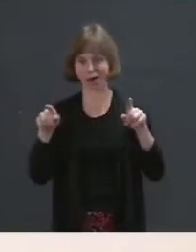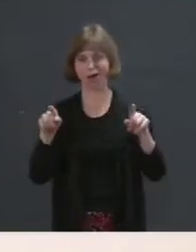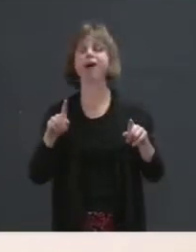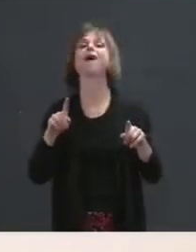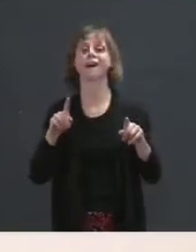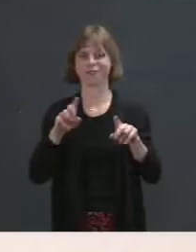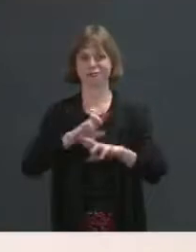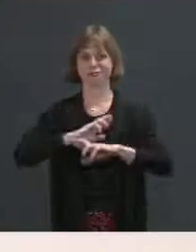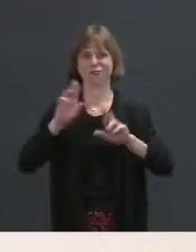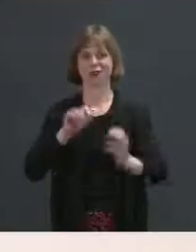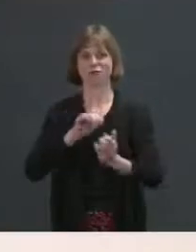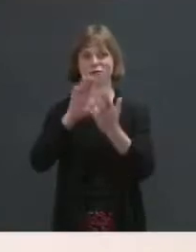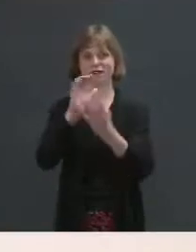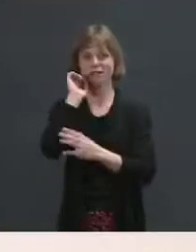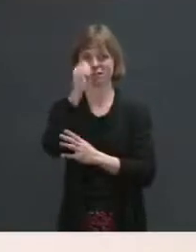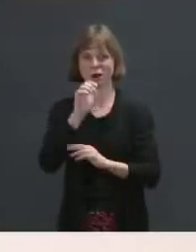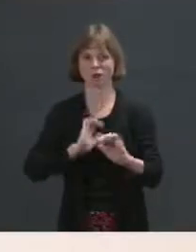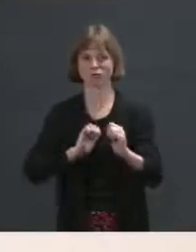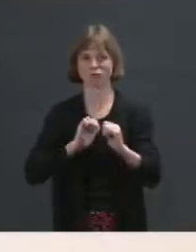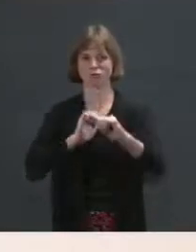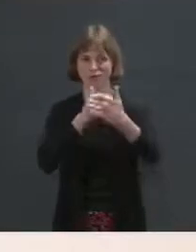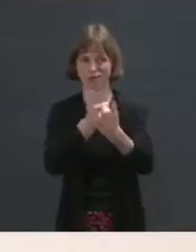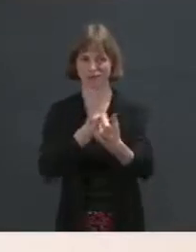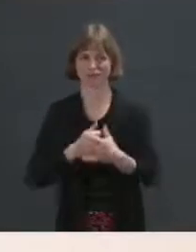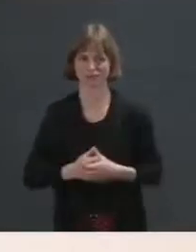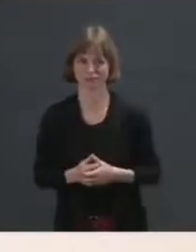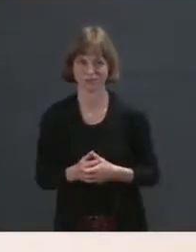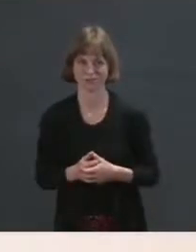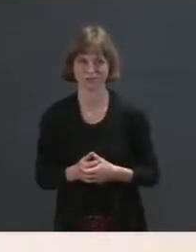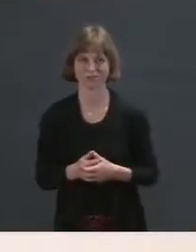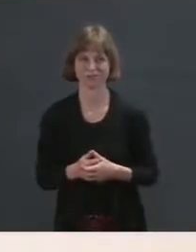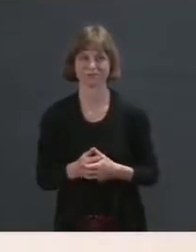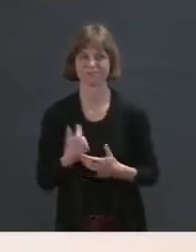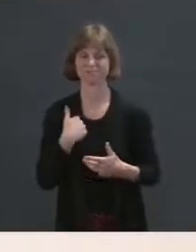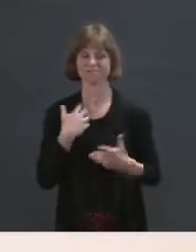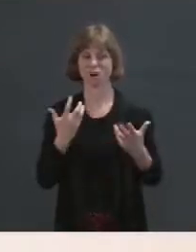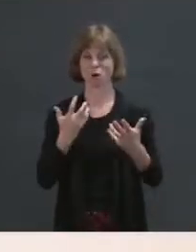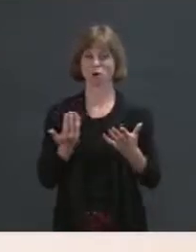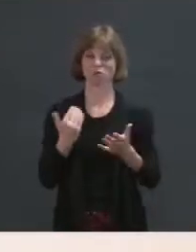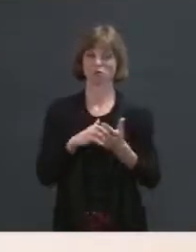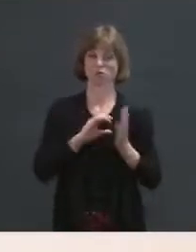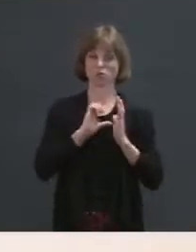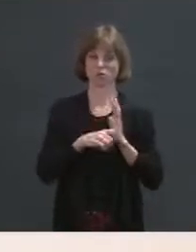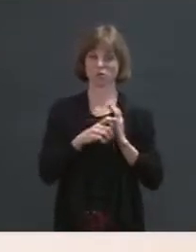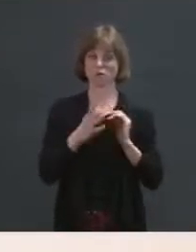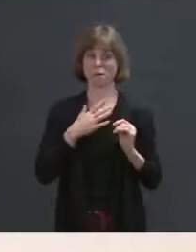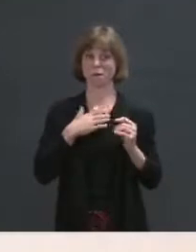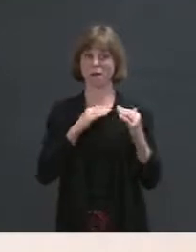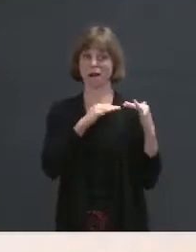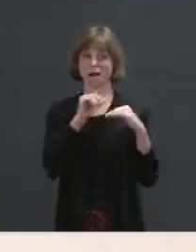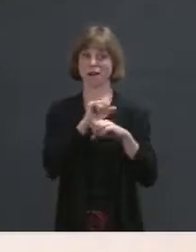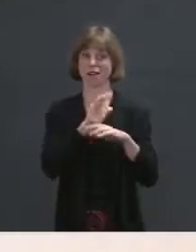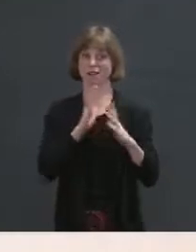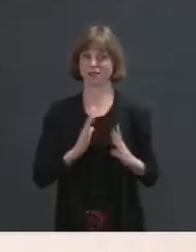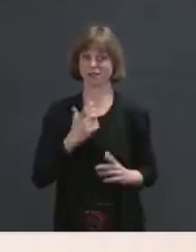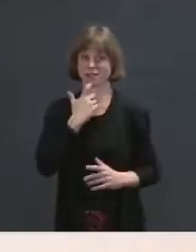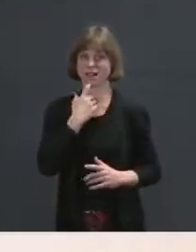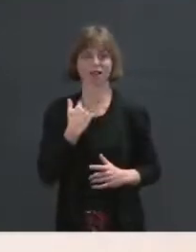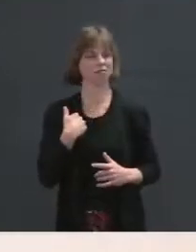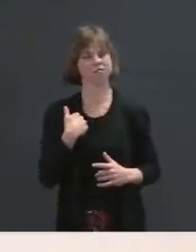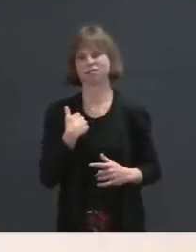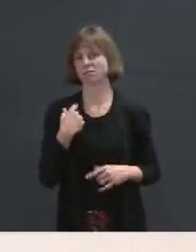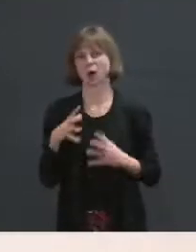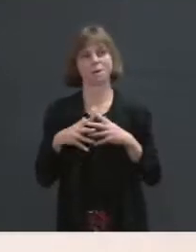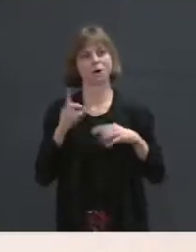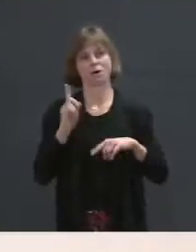challenges. I want to reiterate what my colleagues have said. This work is not going to be about America going it alone. The answer to